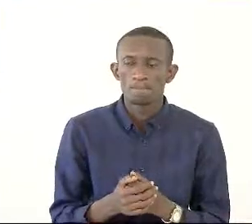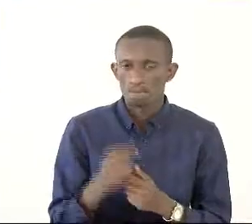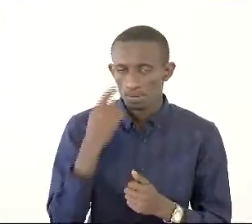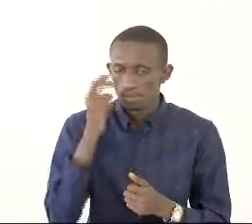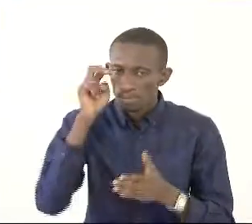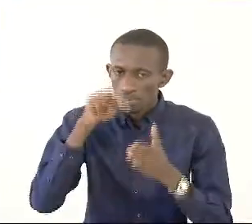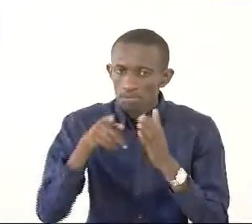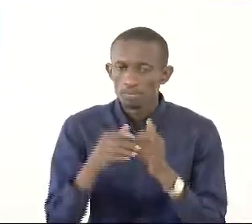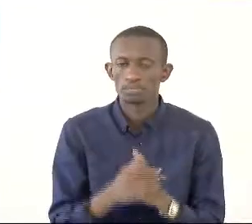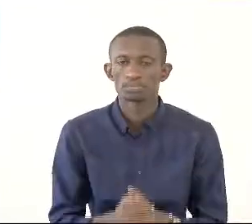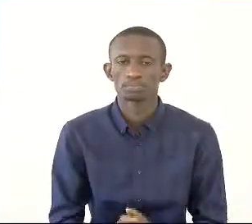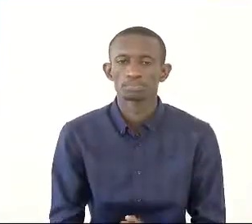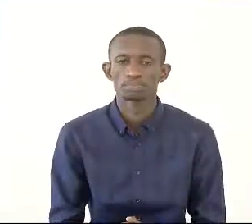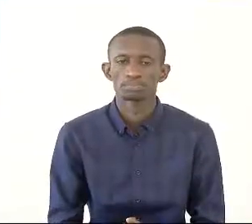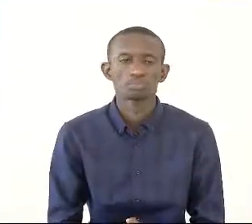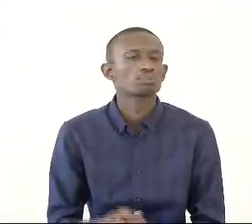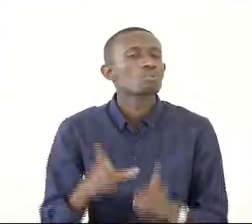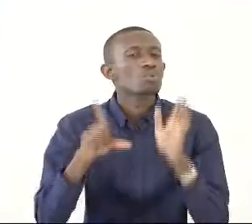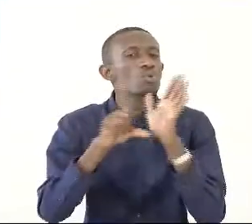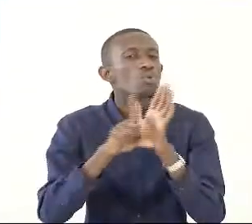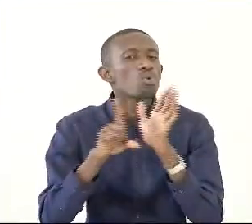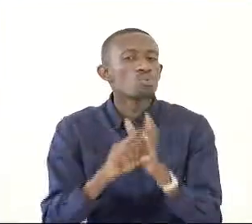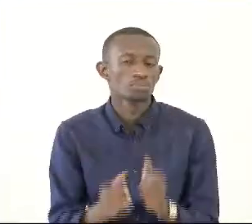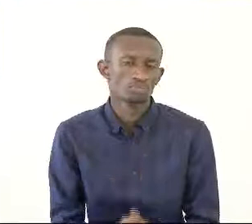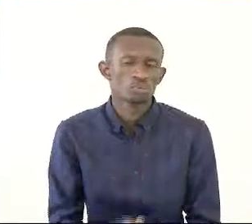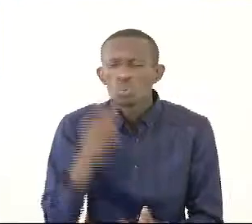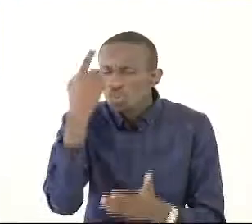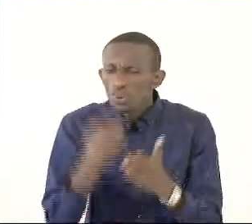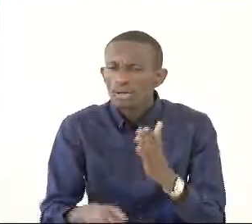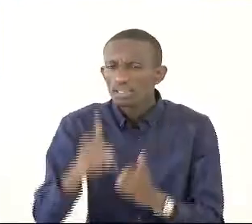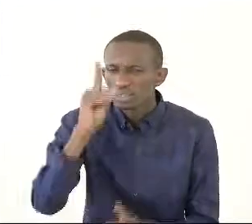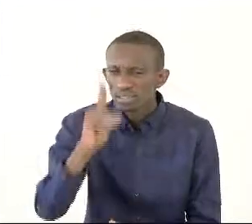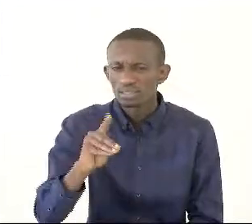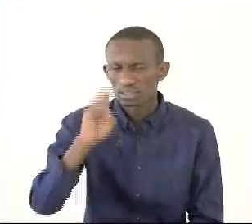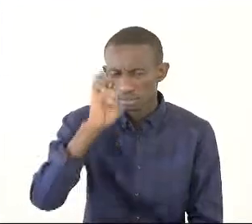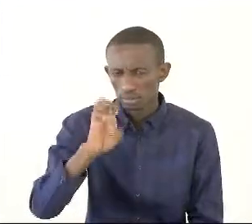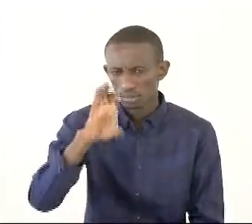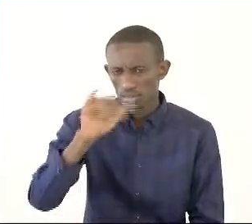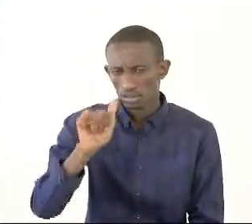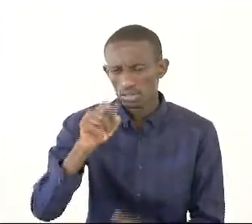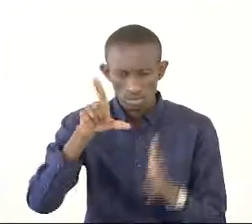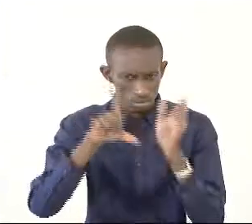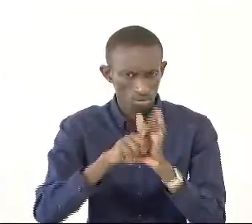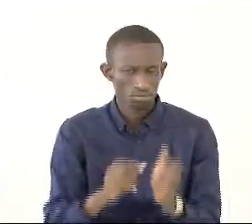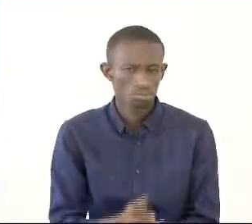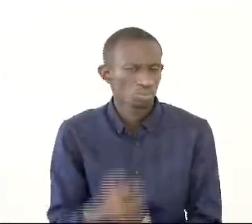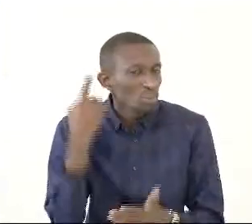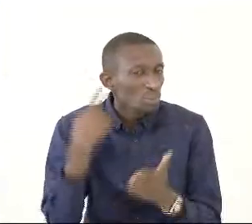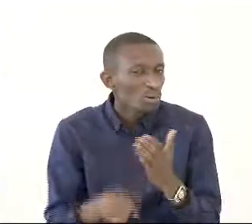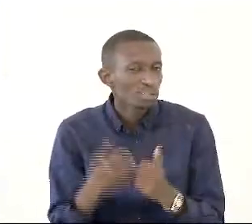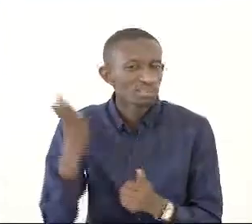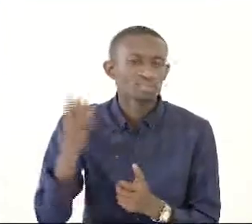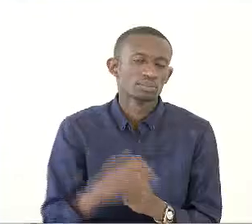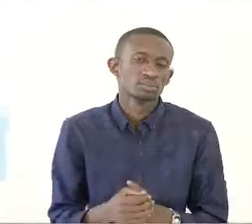the decay law. What is decay law? What is